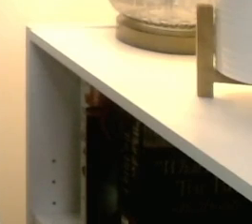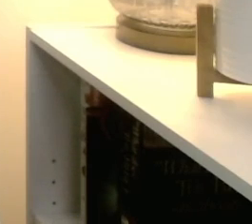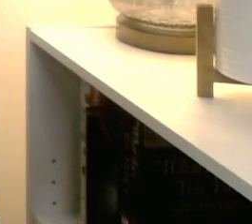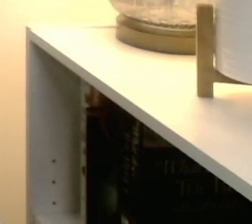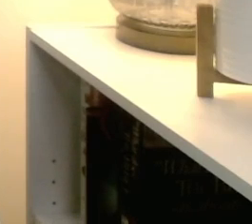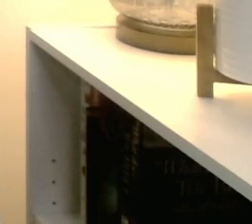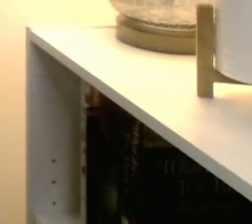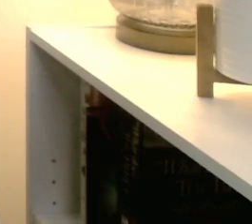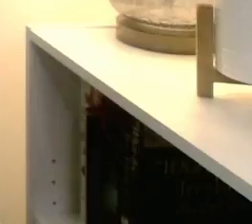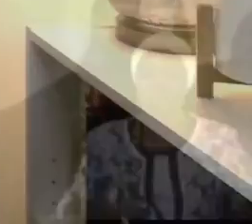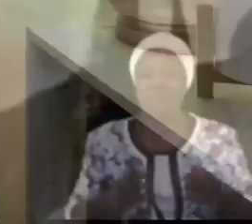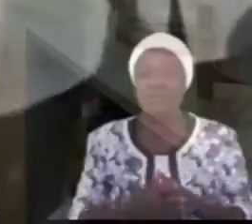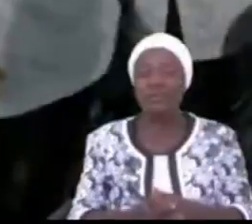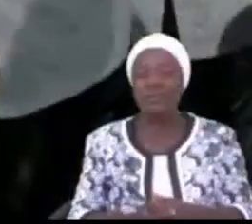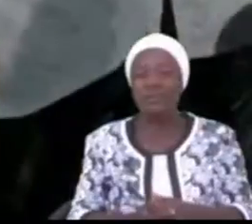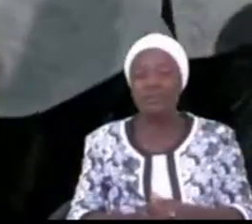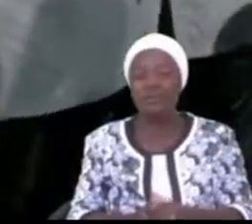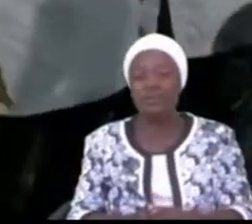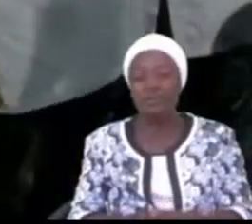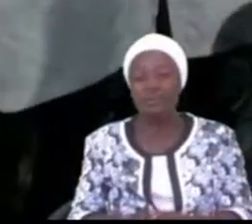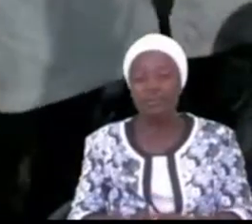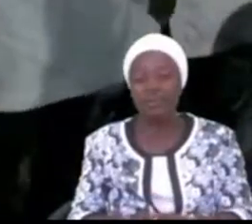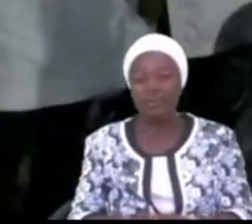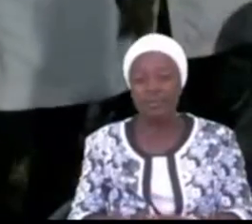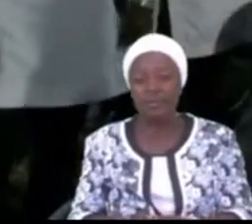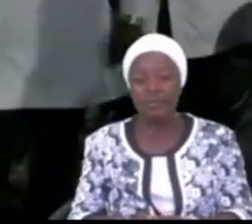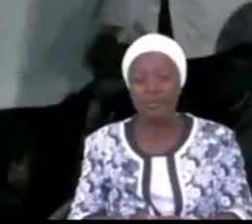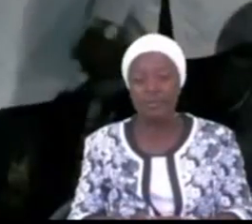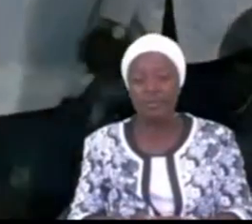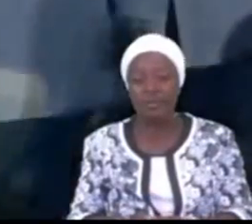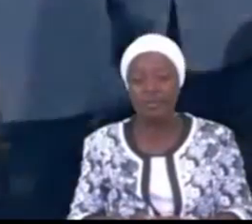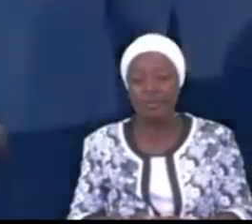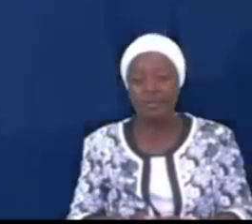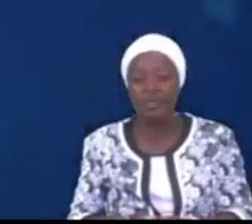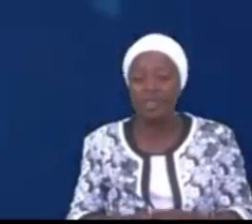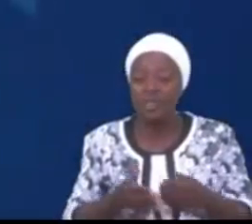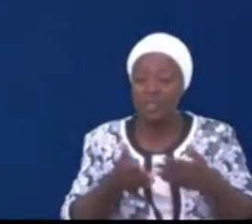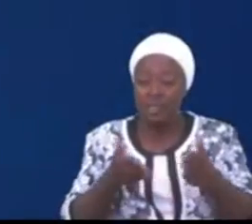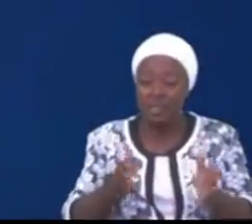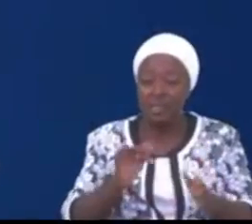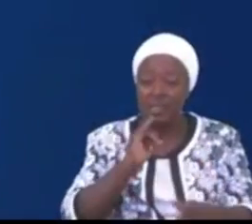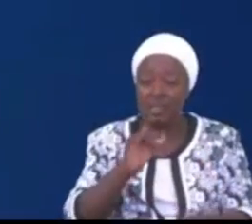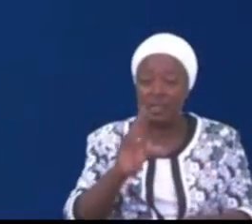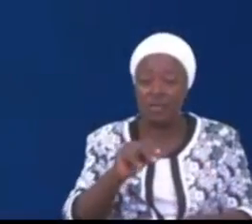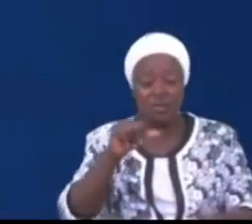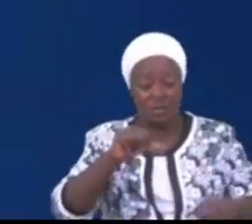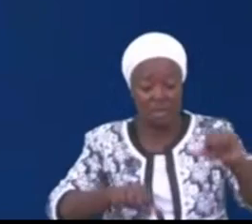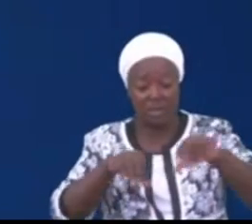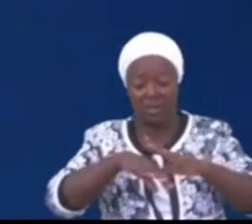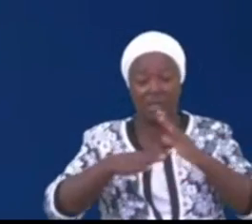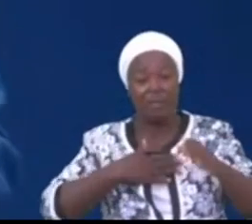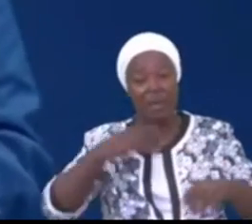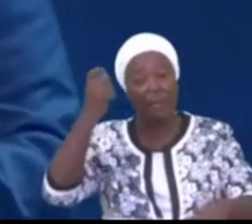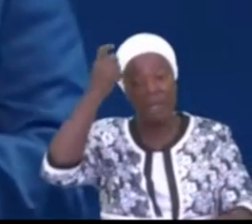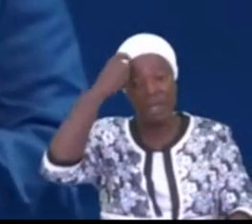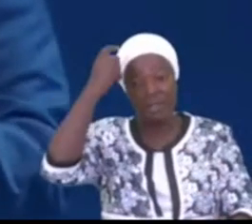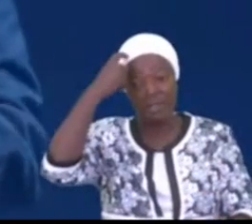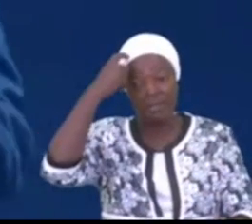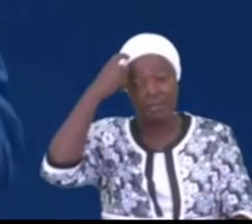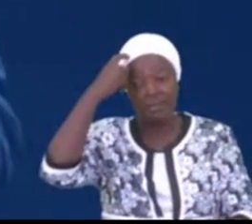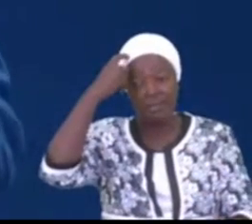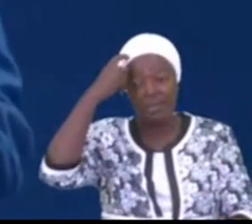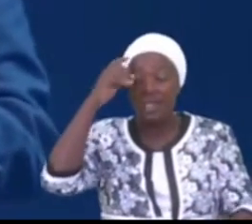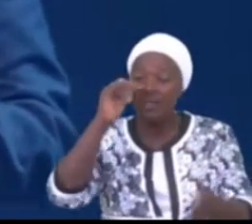Lord. Hallelujah. There's no doubt in my mind